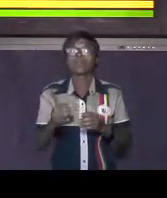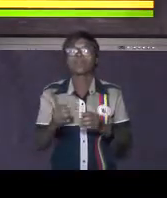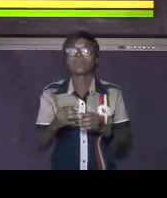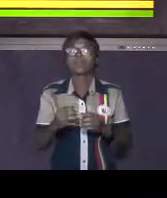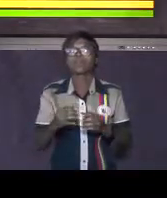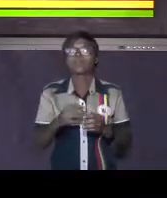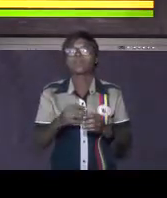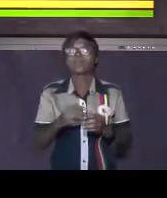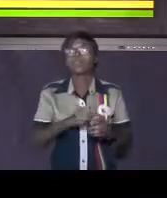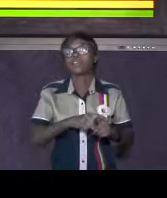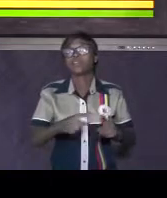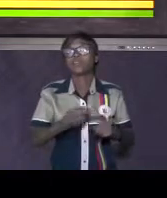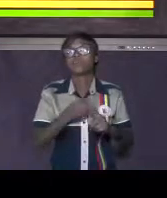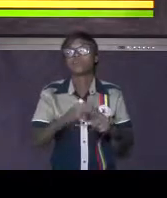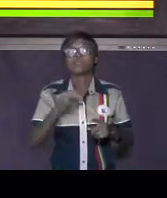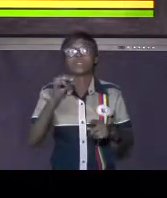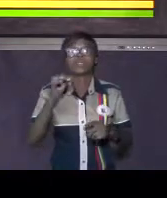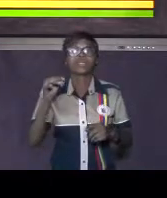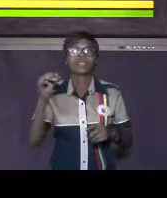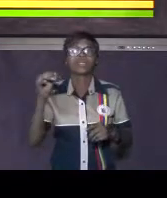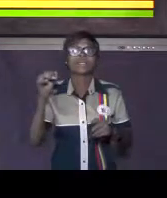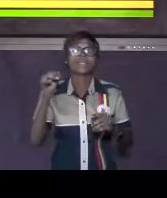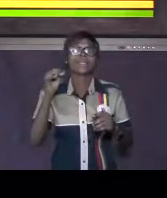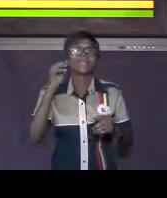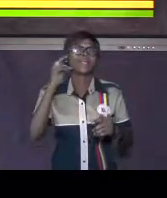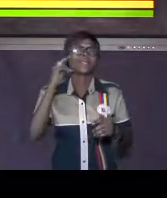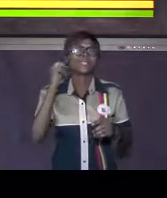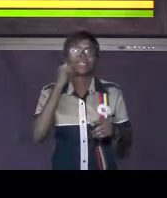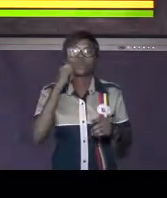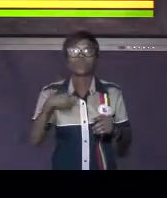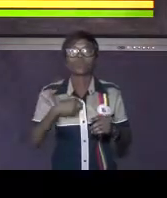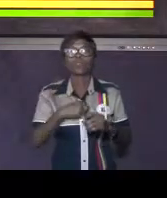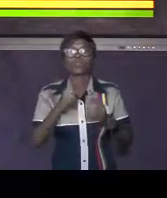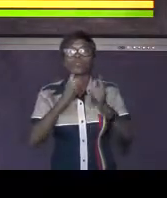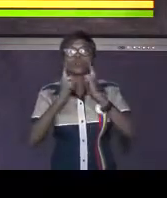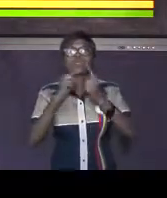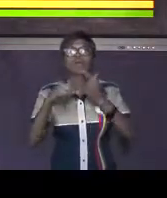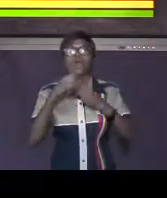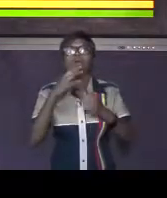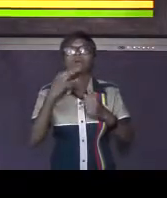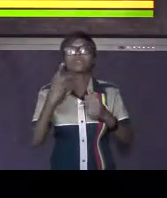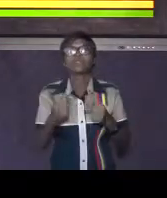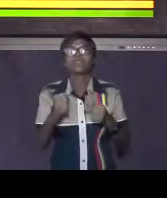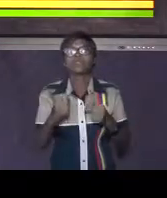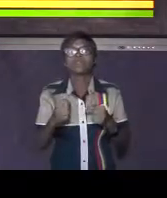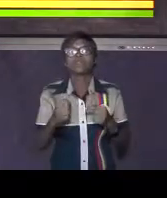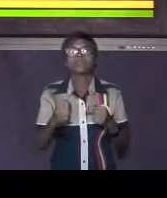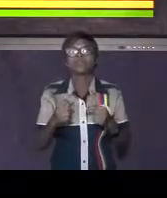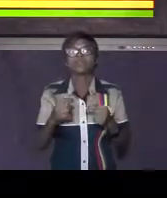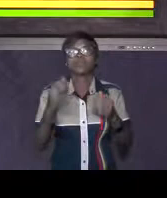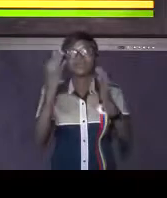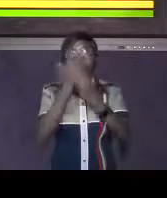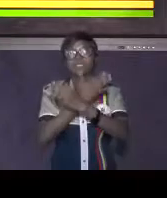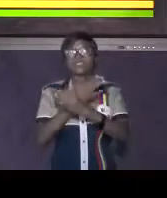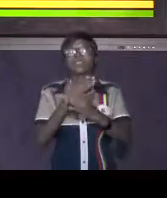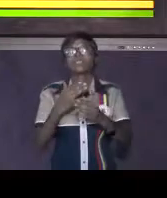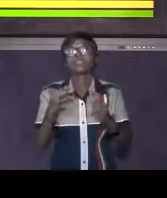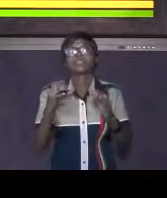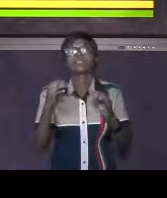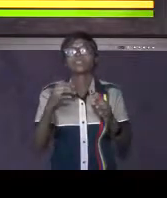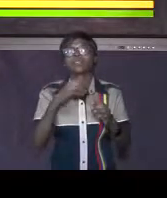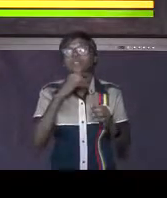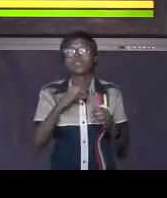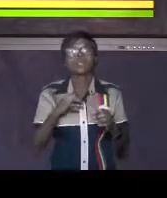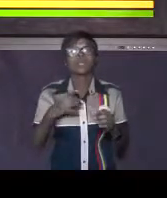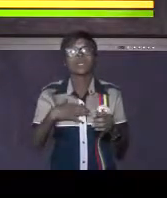the old age, old stone age. We talked about the dark age, and we talked